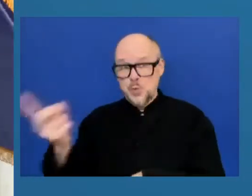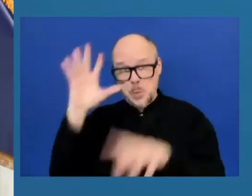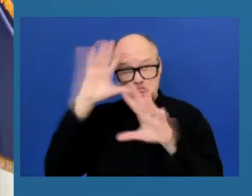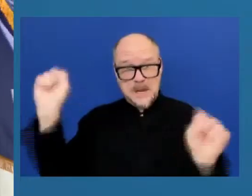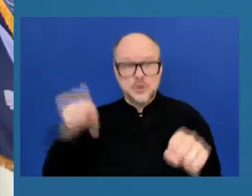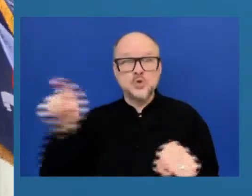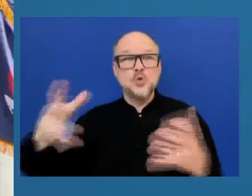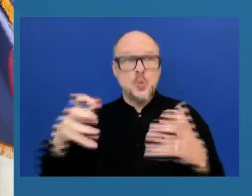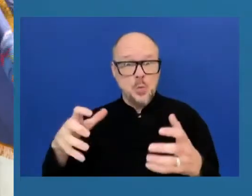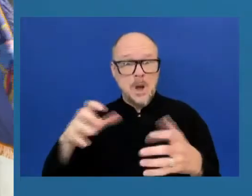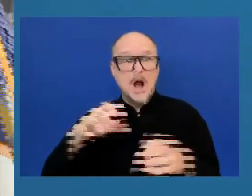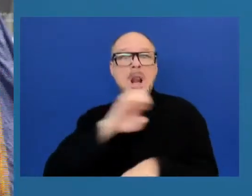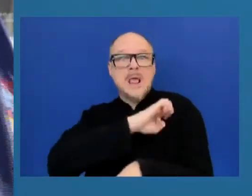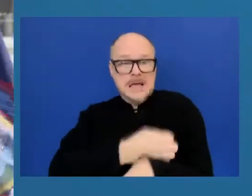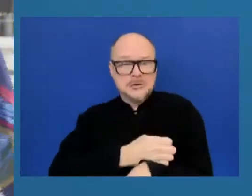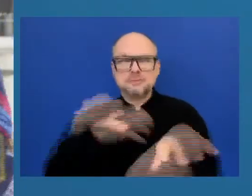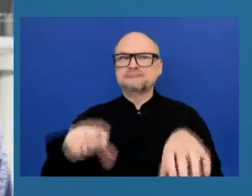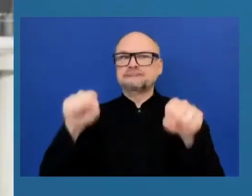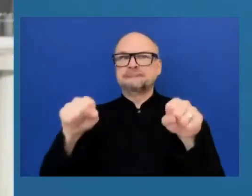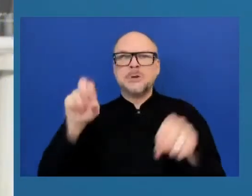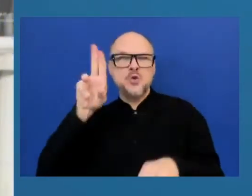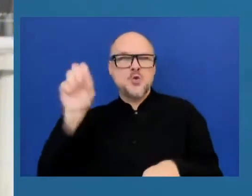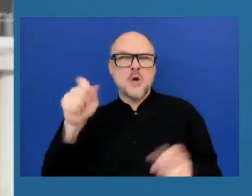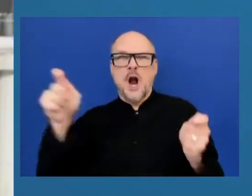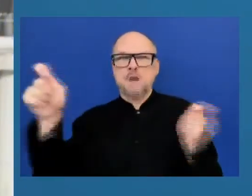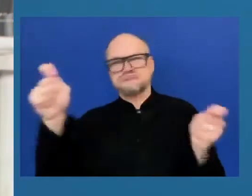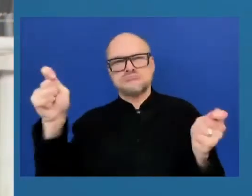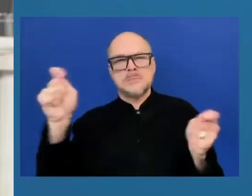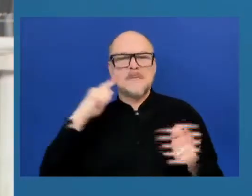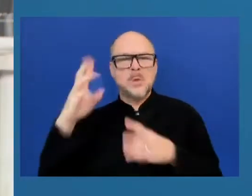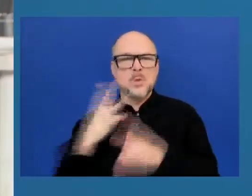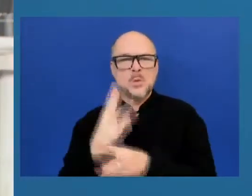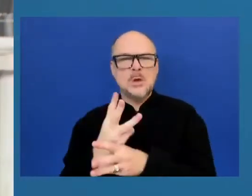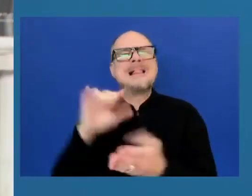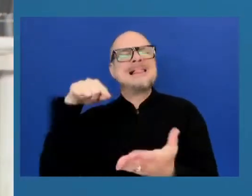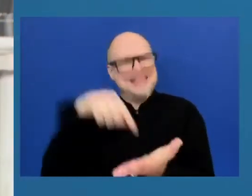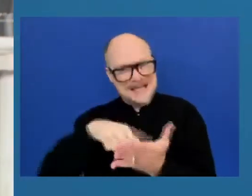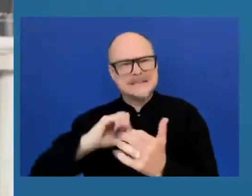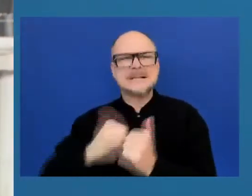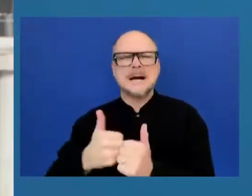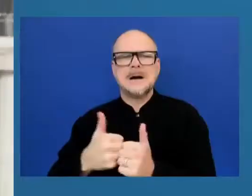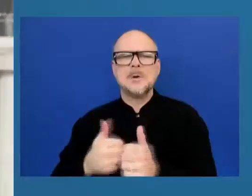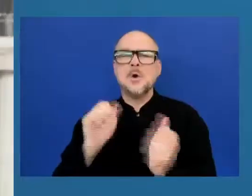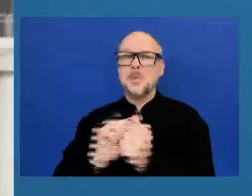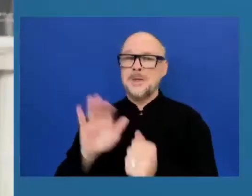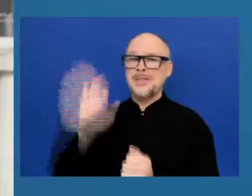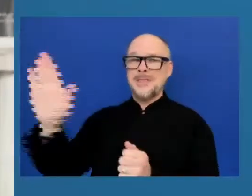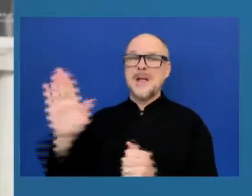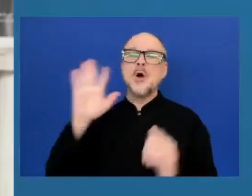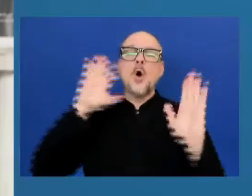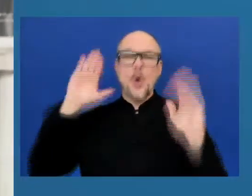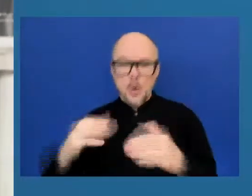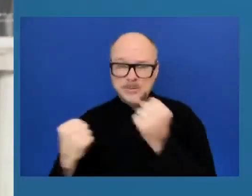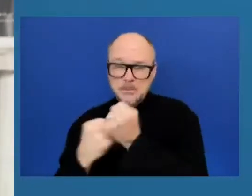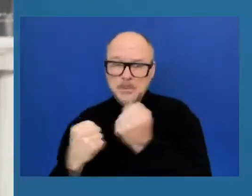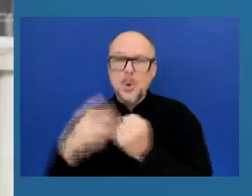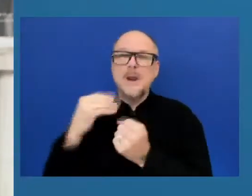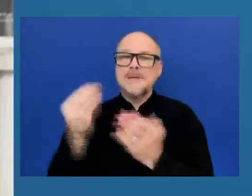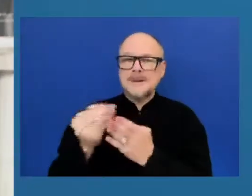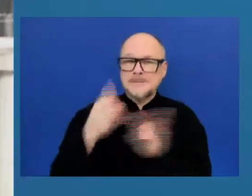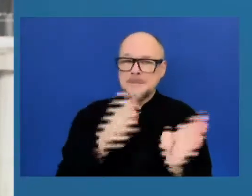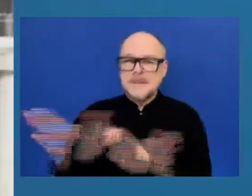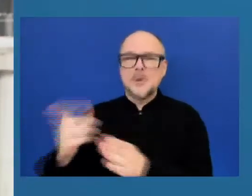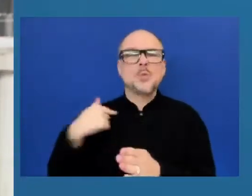I want energy dominance, this is how we do it. So with their financial planning and hopeful support, we can move as fast as possible,